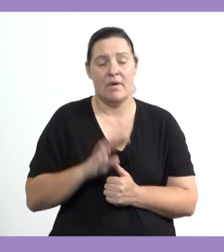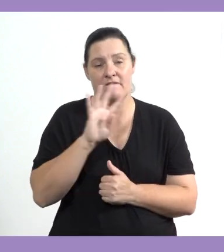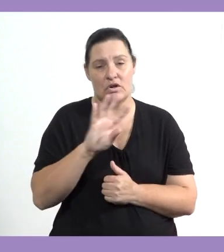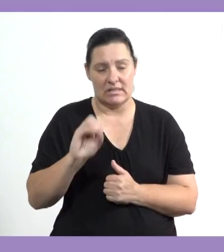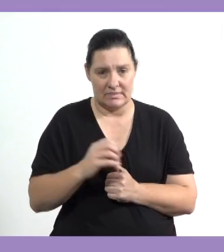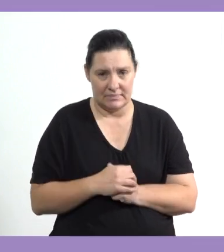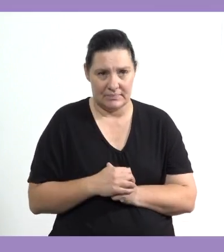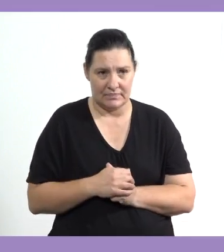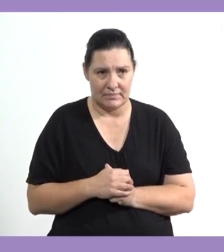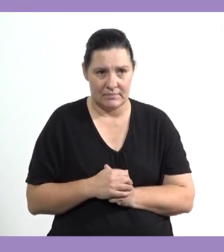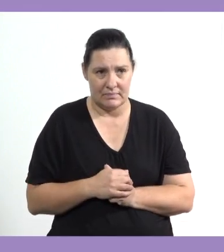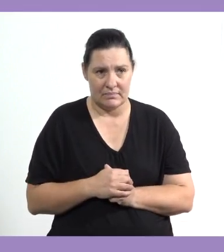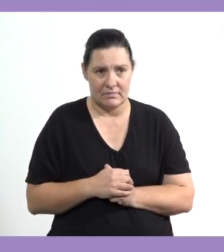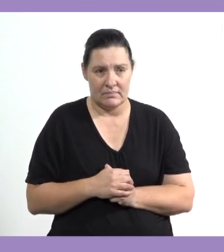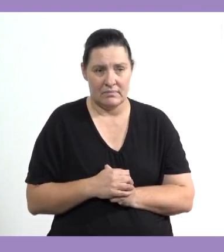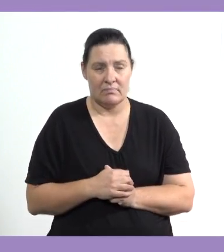40.